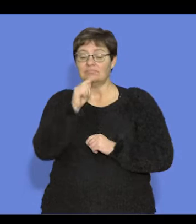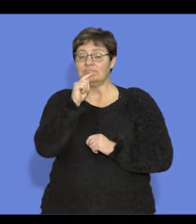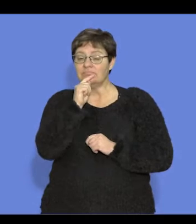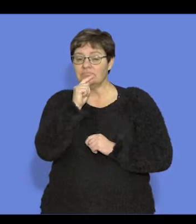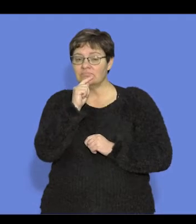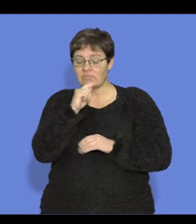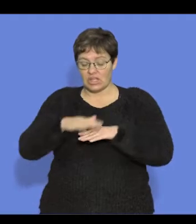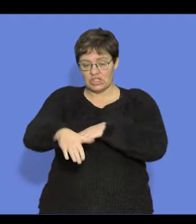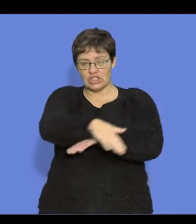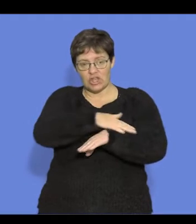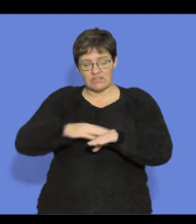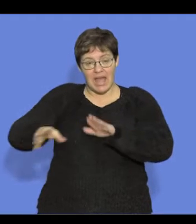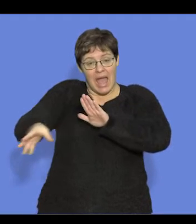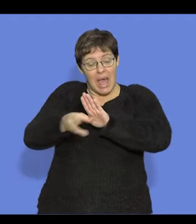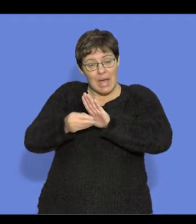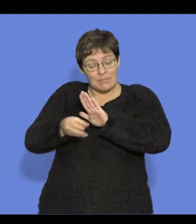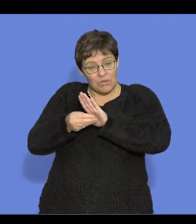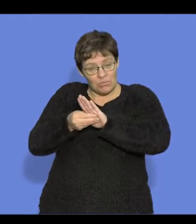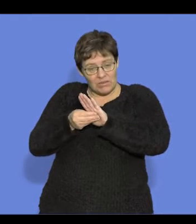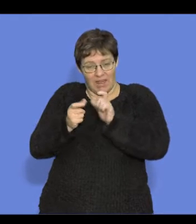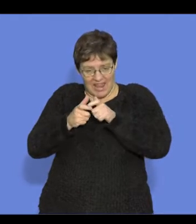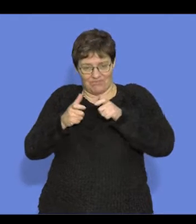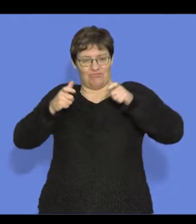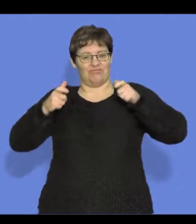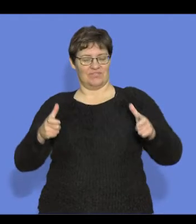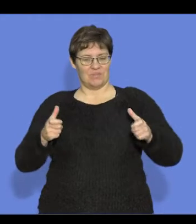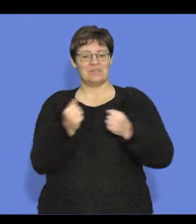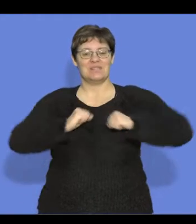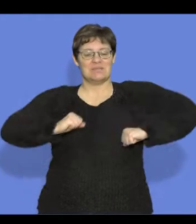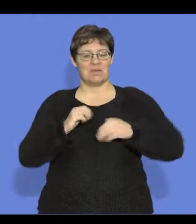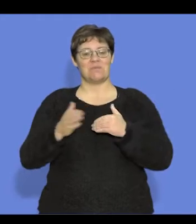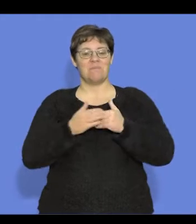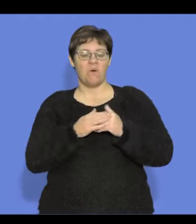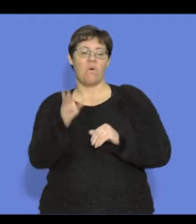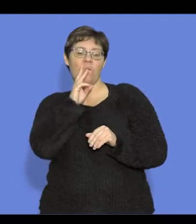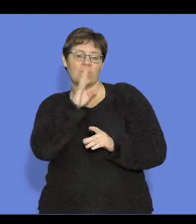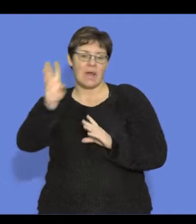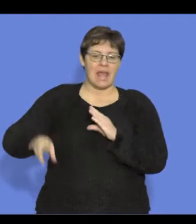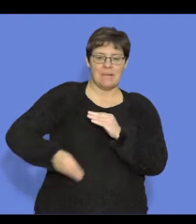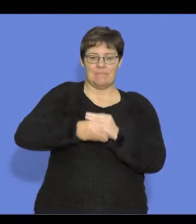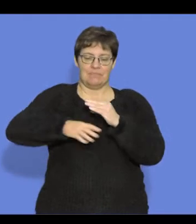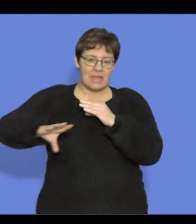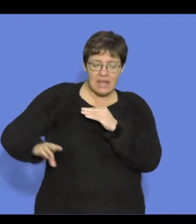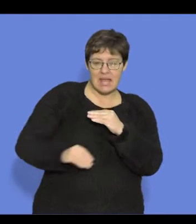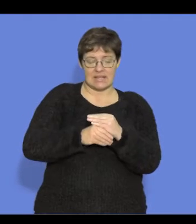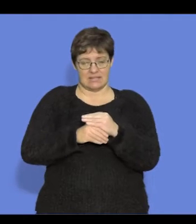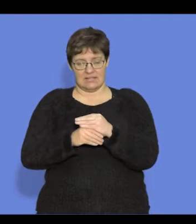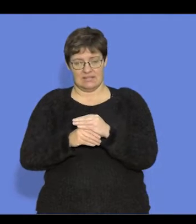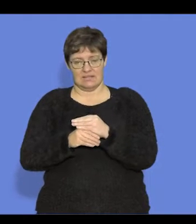the surface area, so there's more space for water to actually